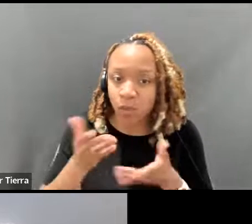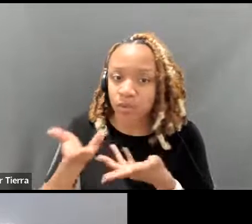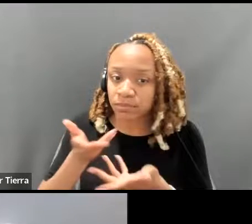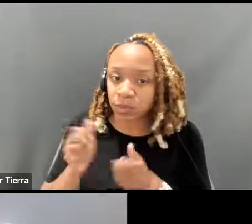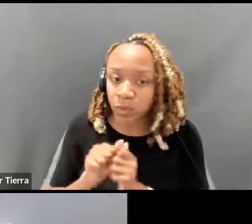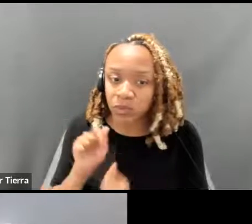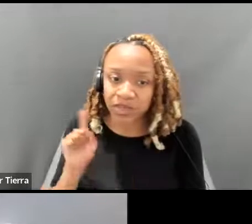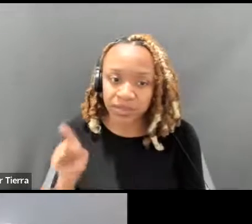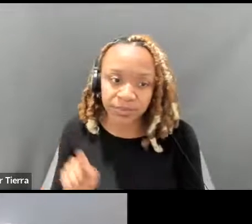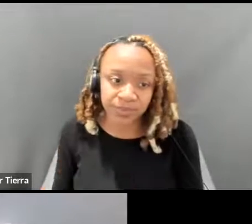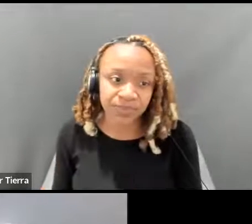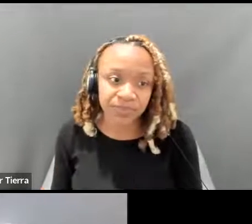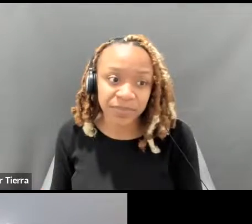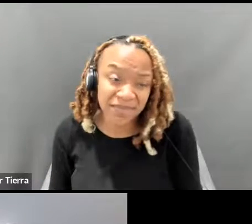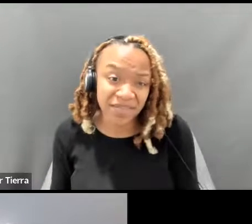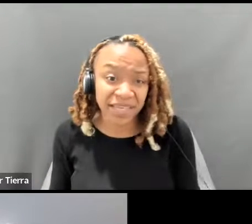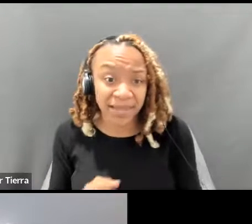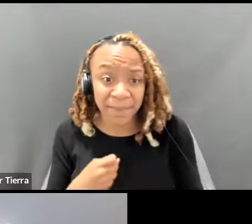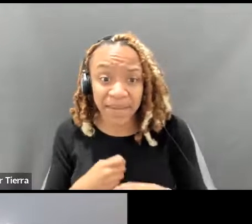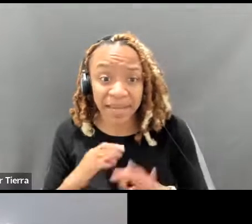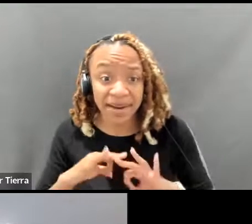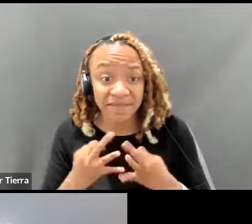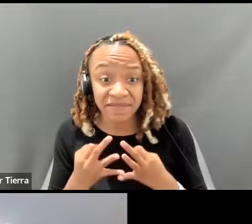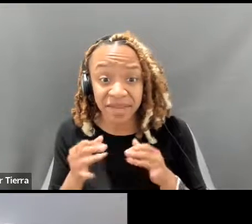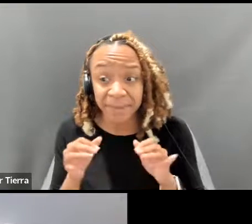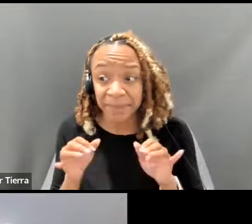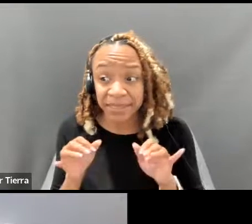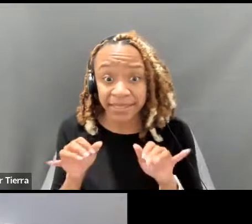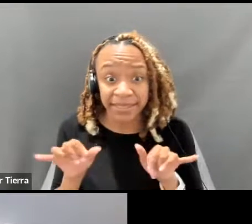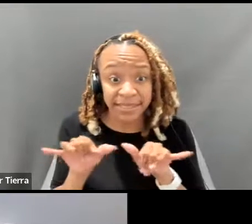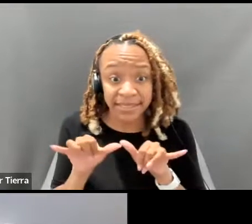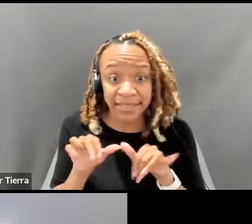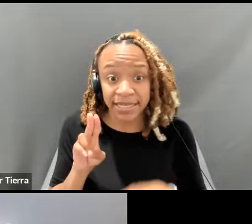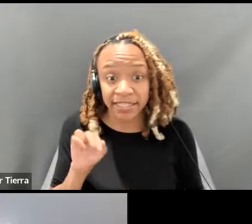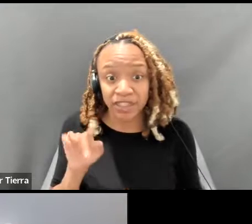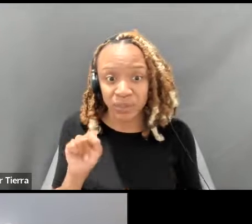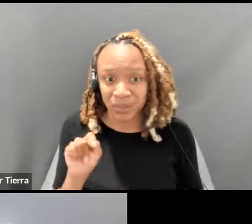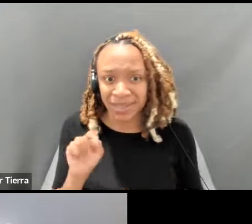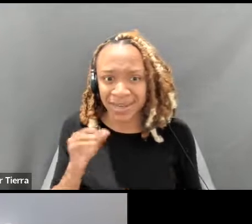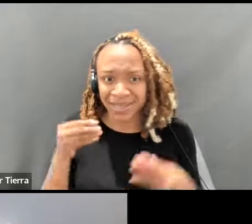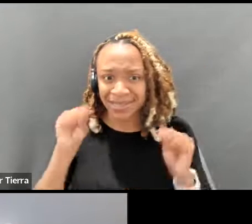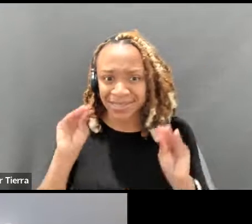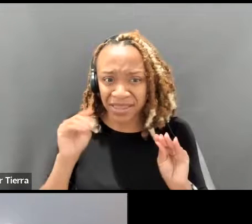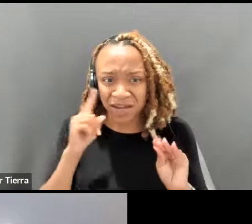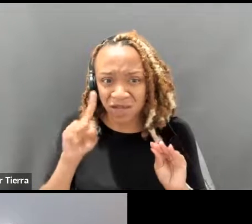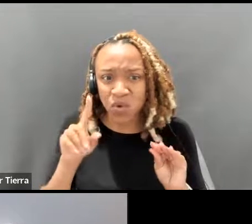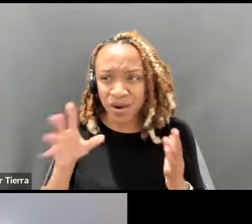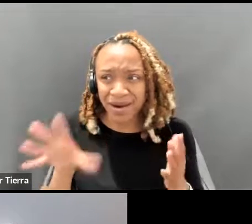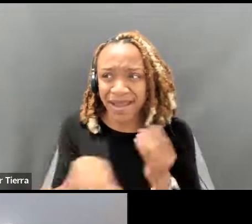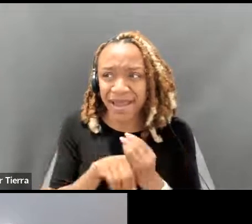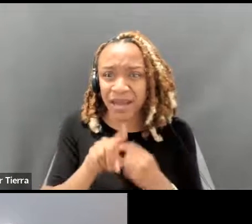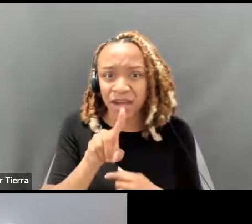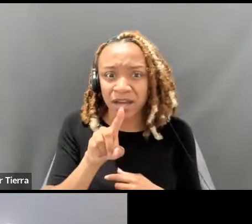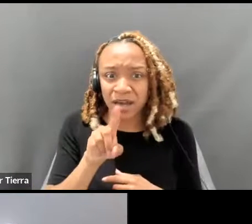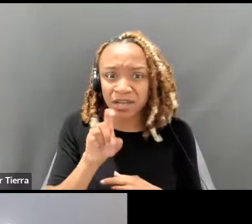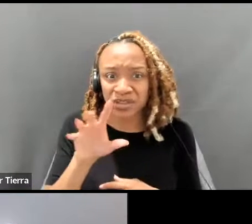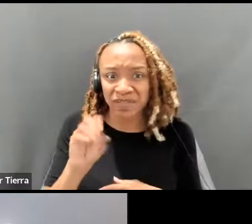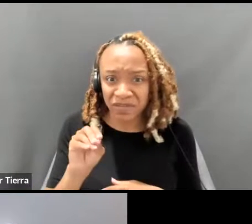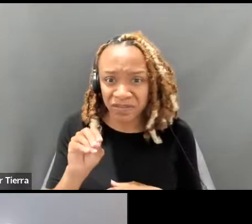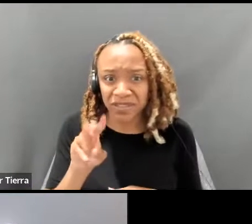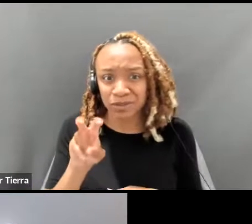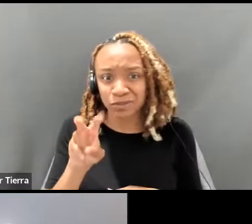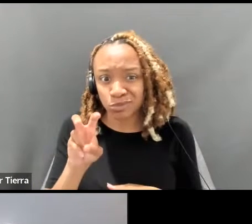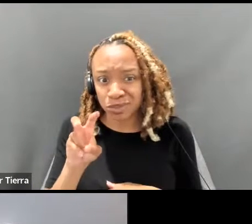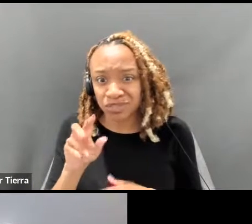if they can make that a family size unit, they should be able to sell that unit for an extra 150, 200K just for